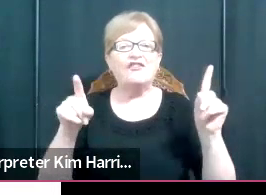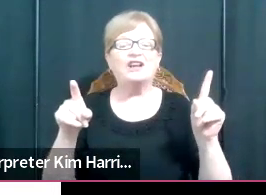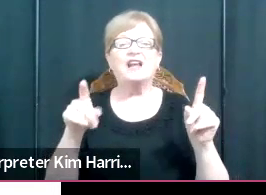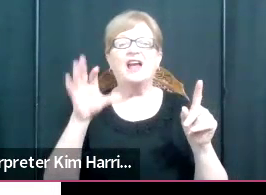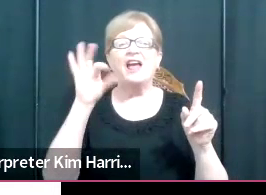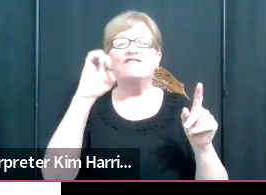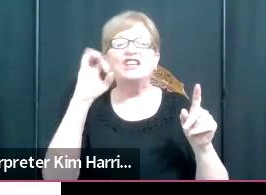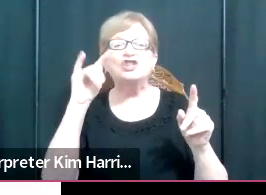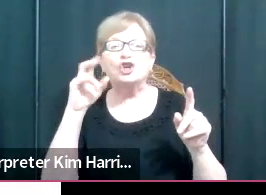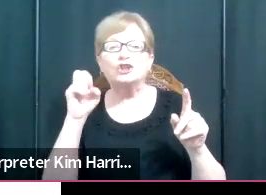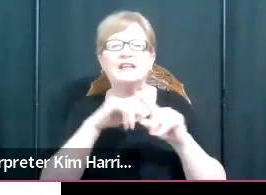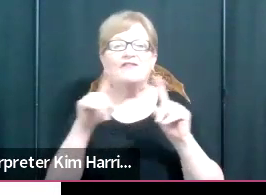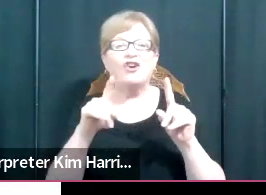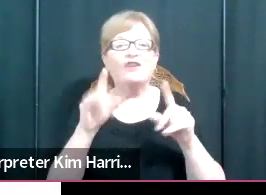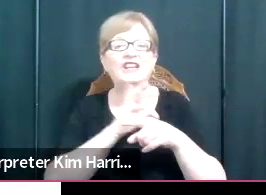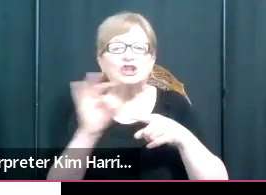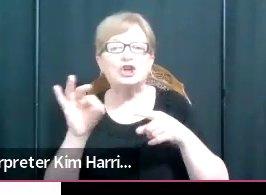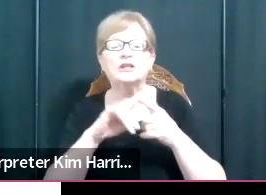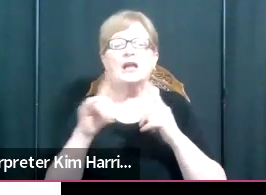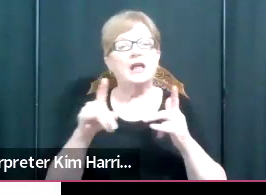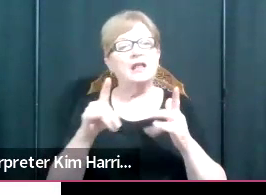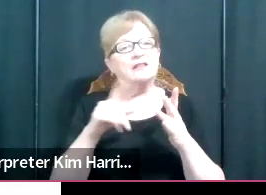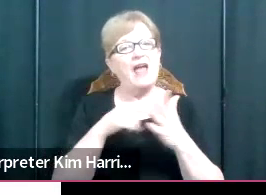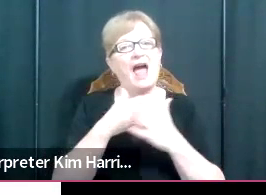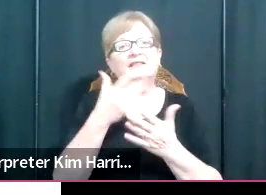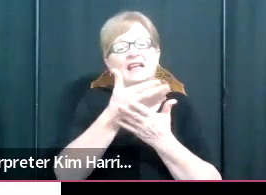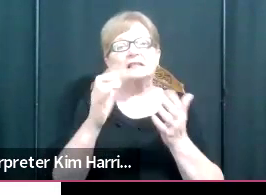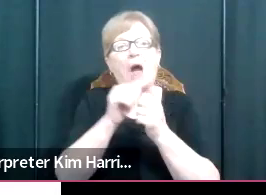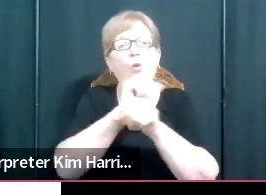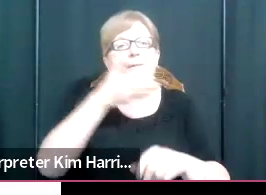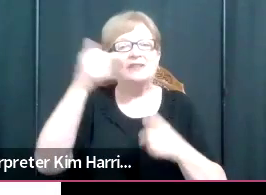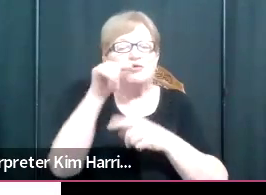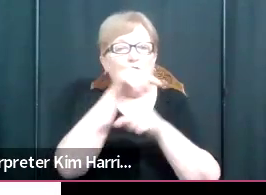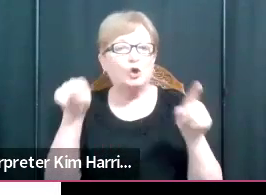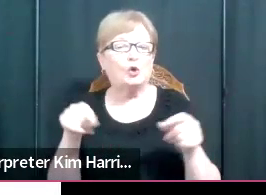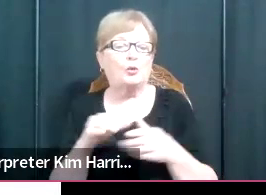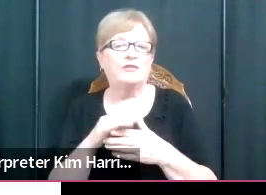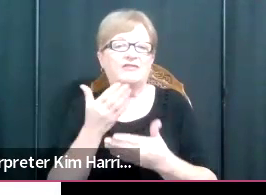and find the features that work best for you.